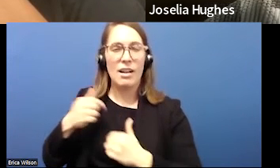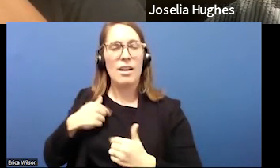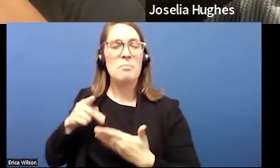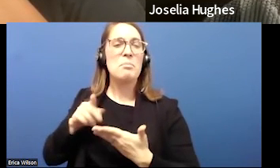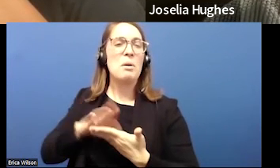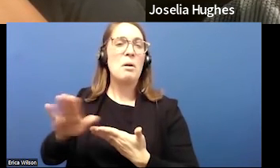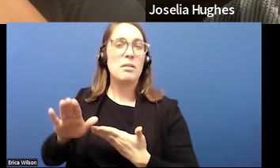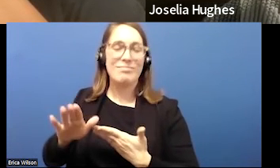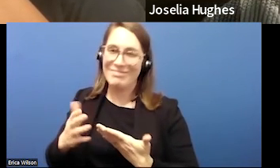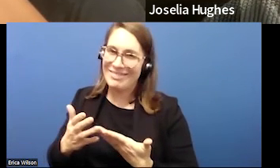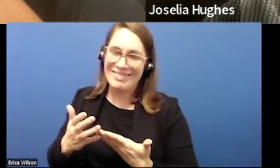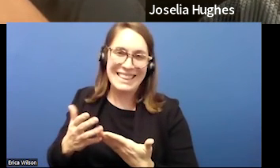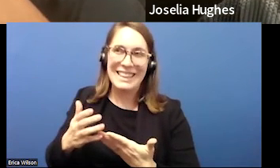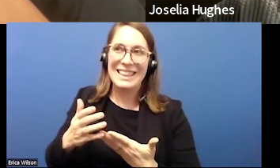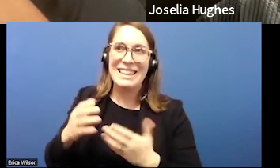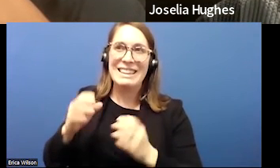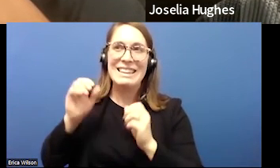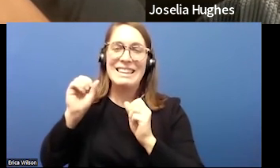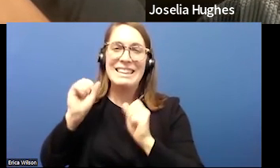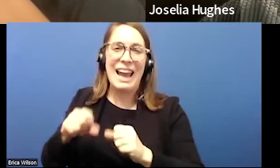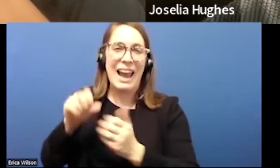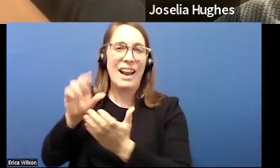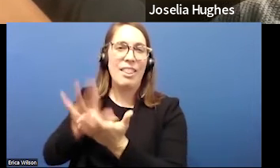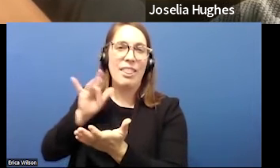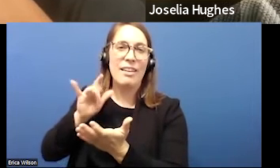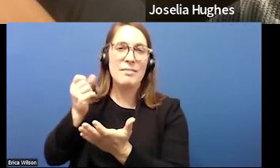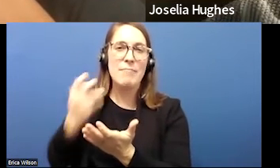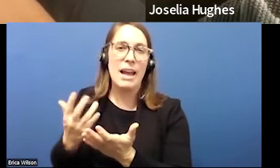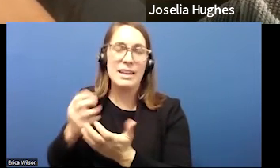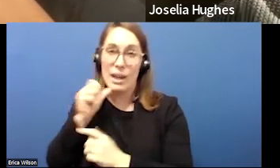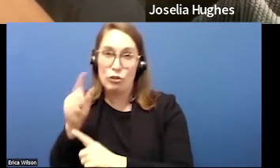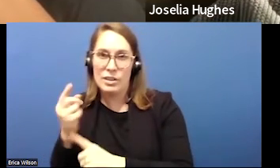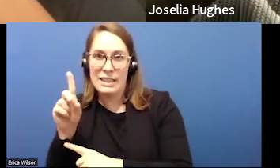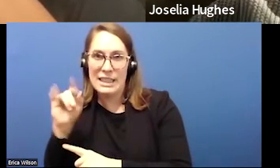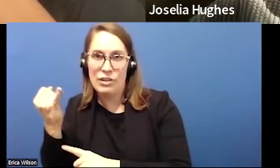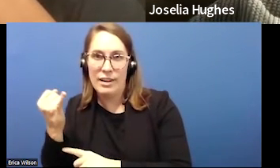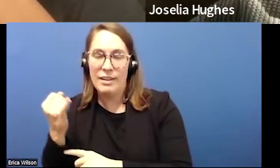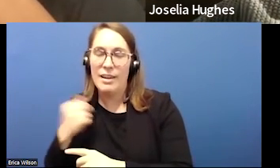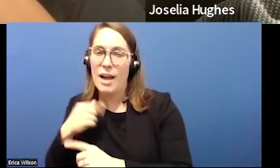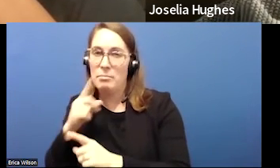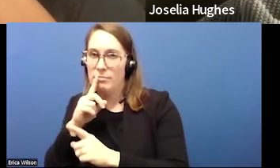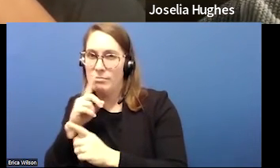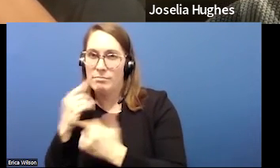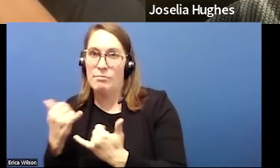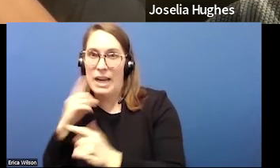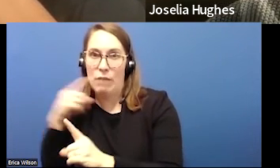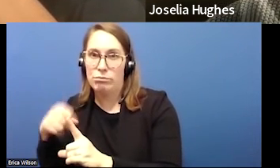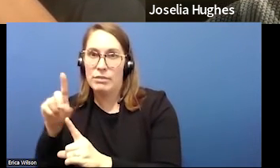But that can happen with a lot of things. Mhm. Mhm. But I mean, I'm just talking about DJ specifically, so Sure.